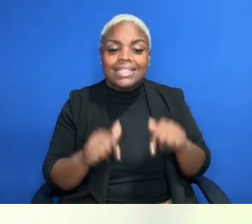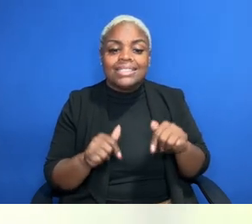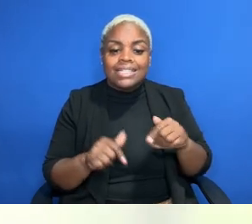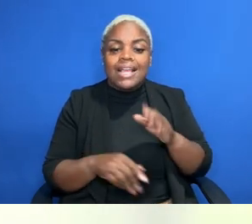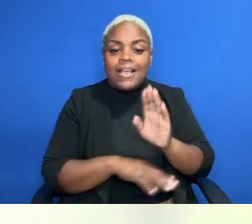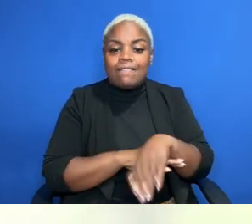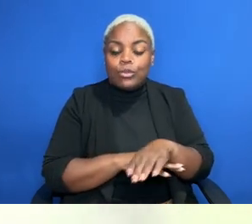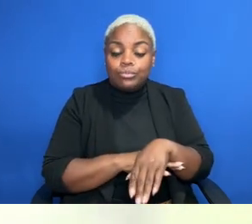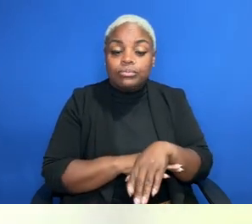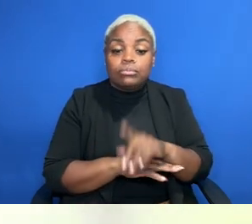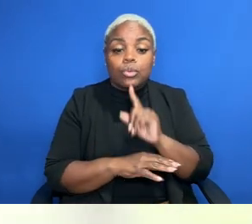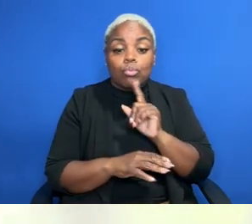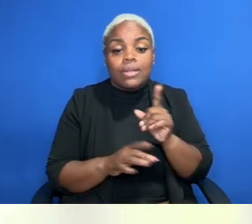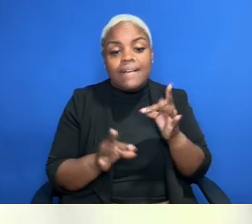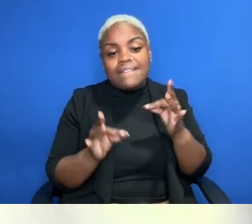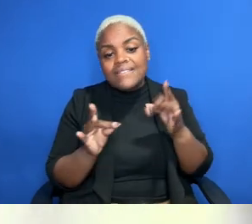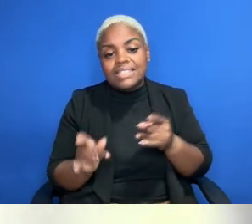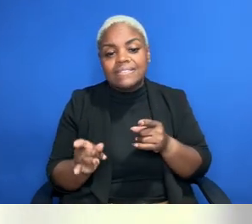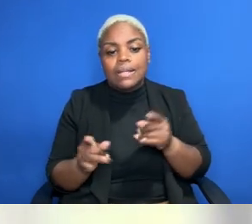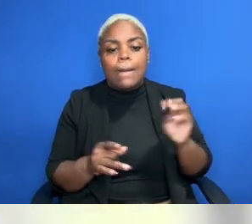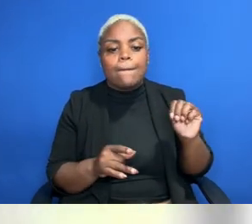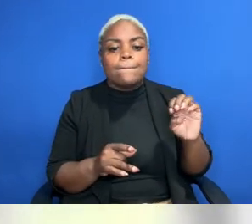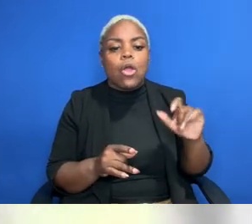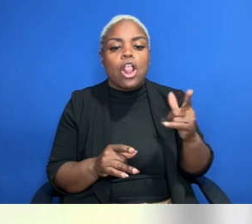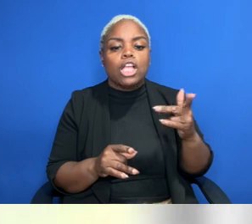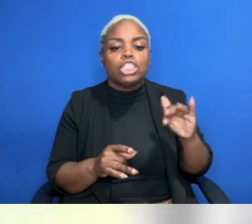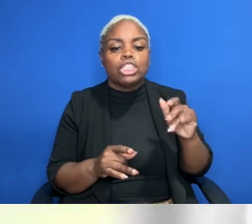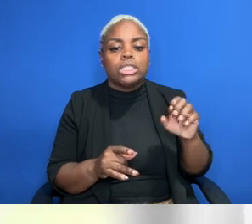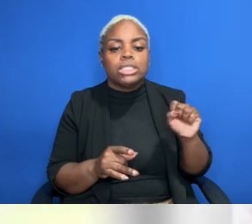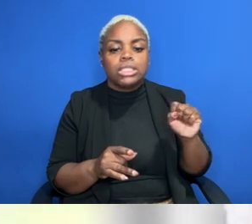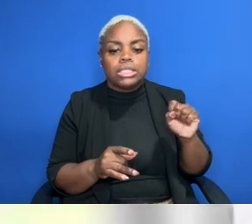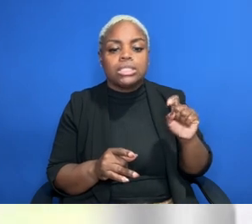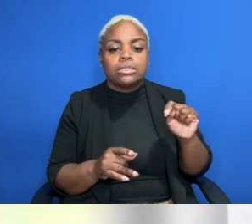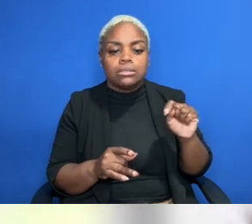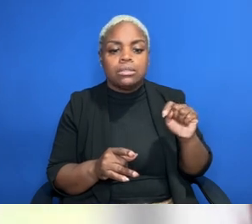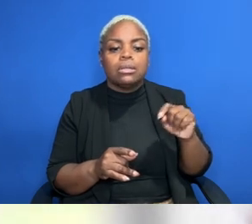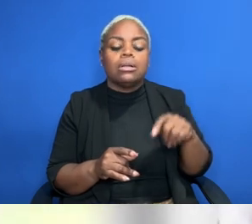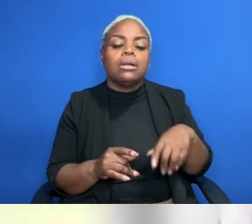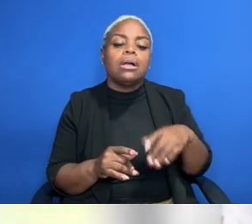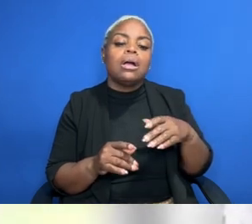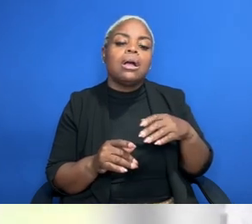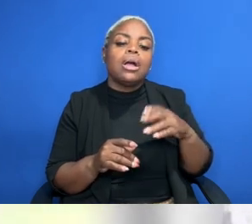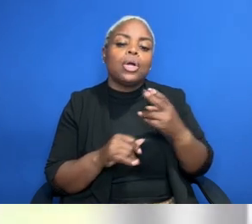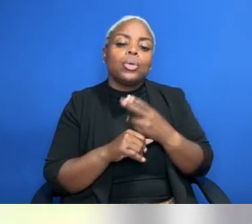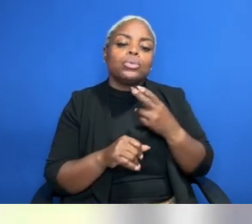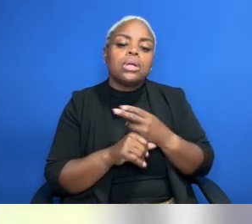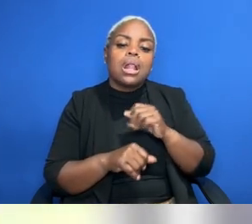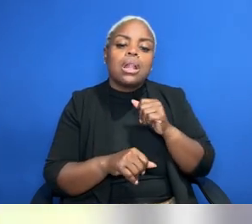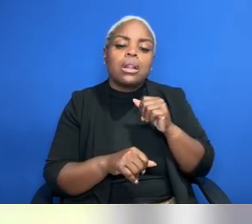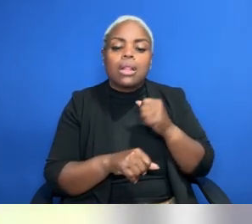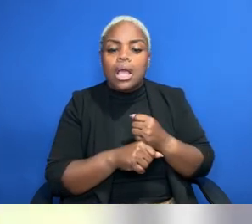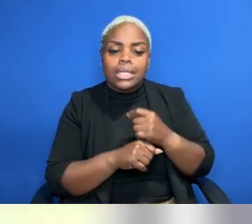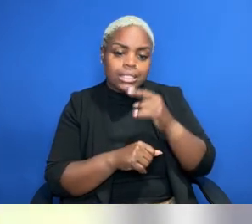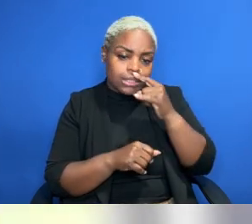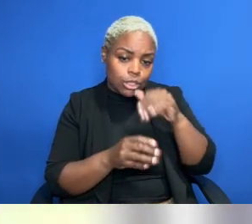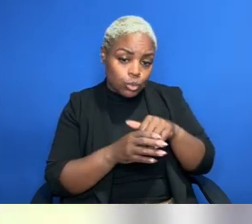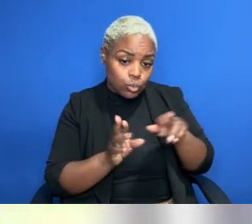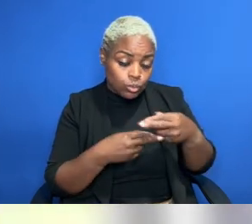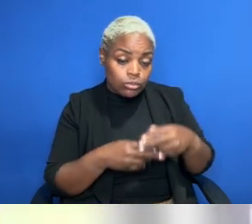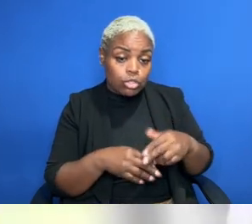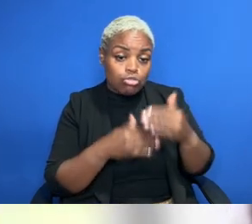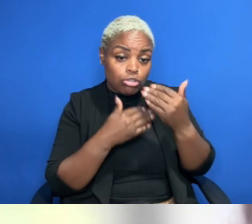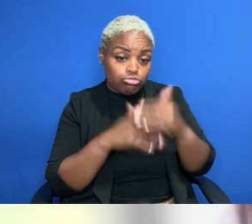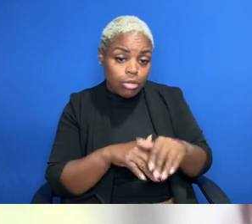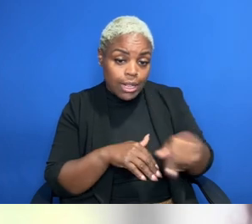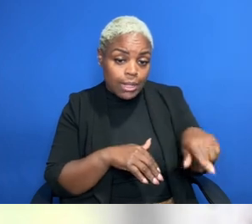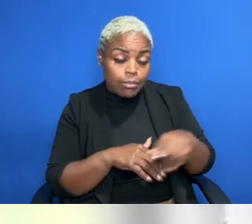different presenters this afternoon with very effective methodologies that don't rely upon the use of locking kids in rooms